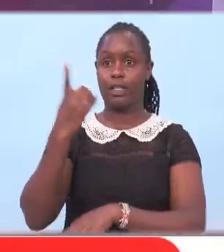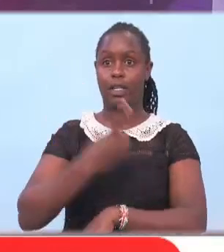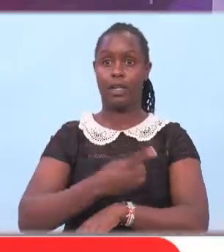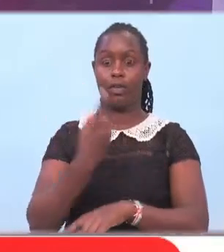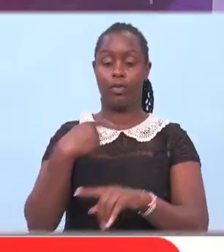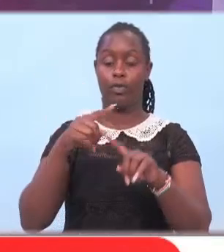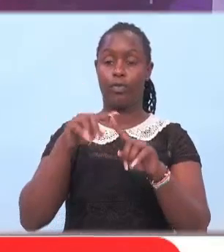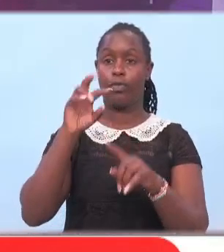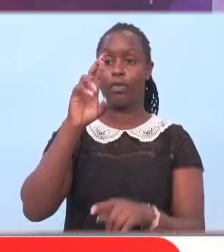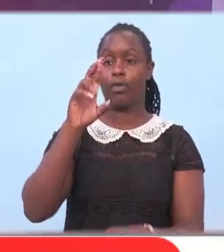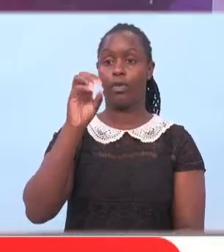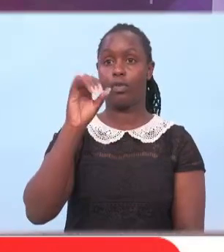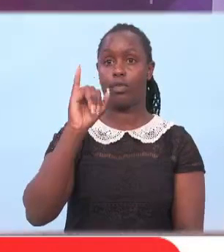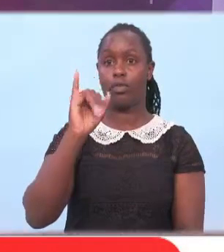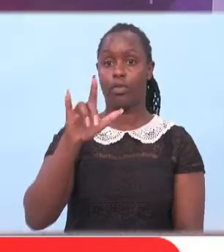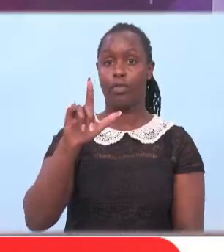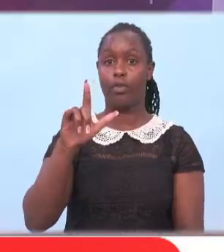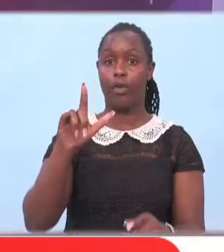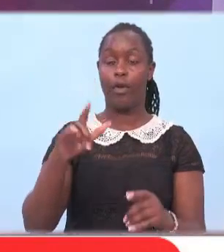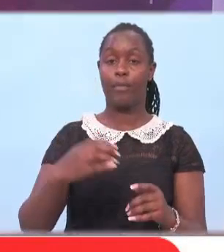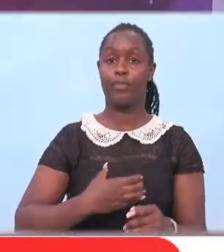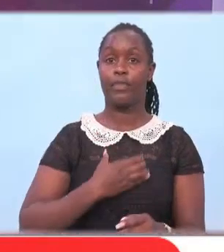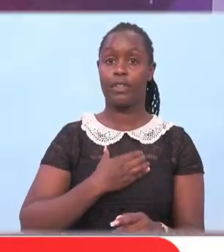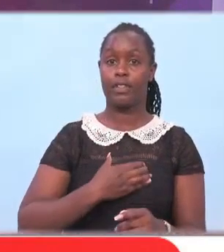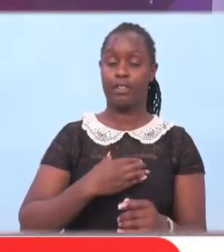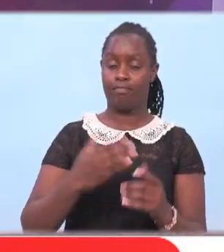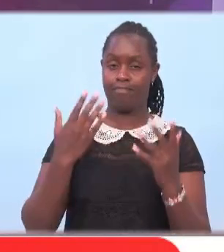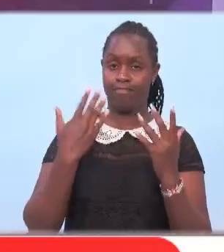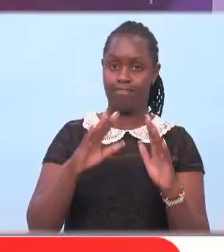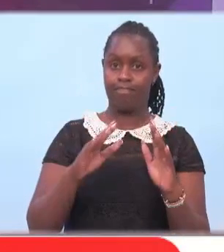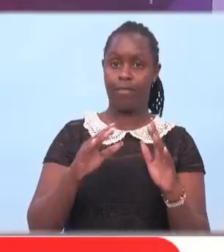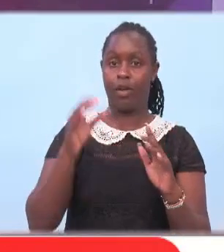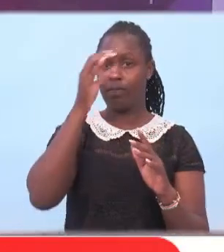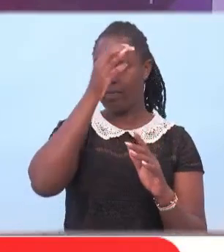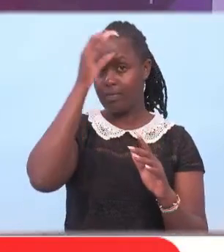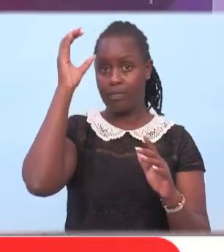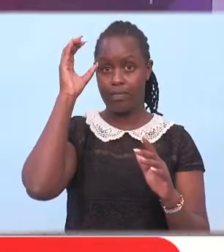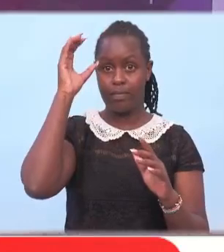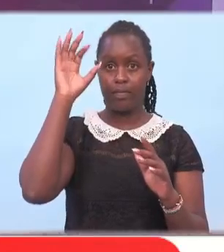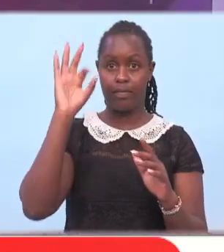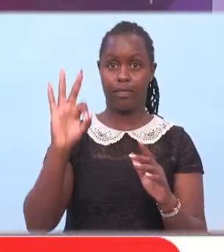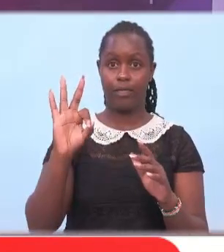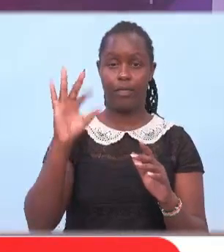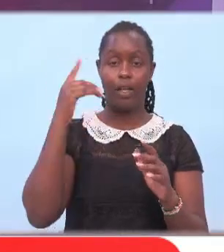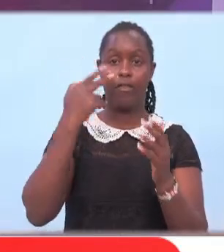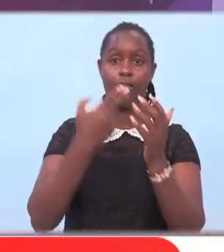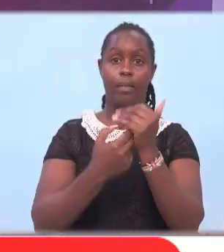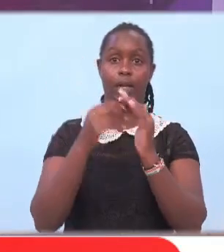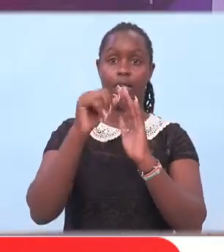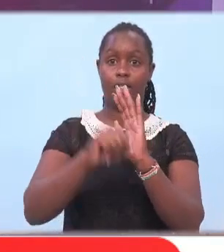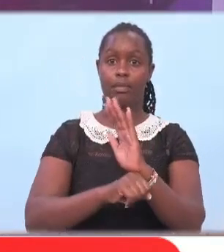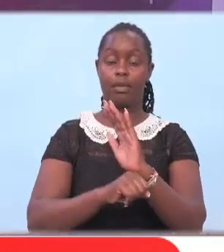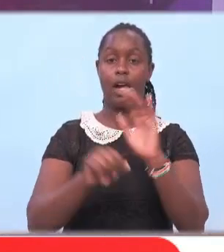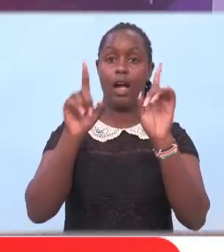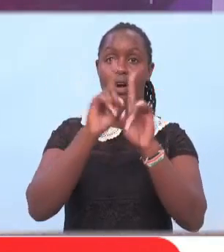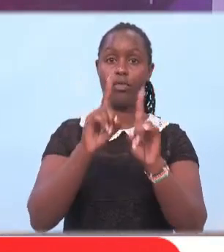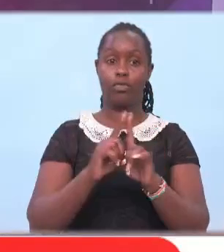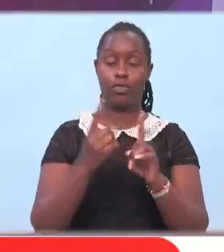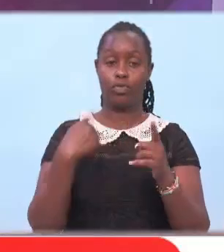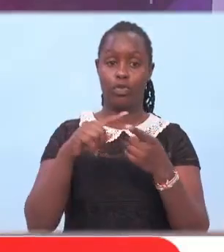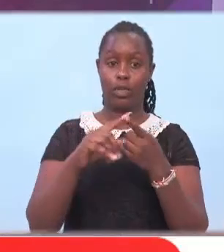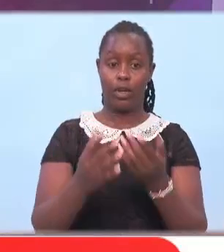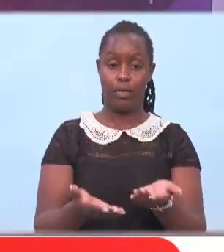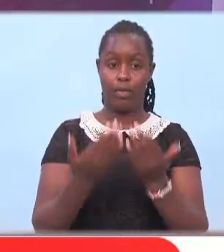Royal visit comes to an end with a call for action from King Charles III for partnership and commitment in combating